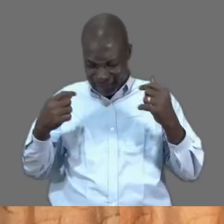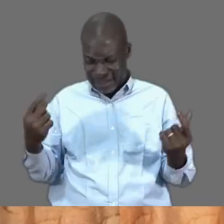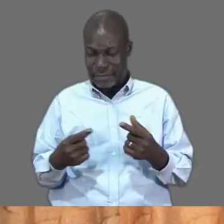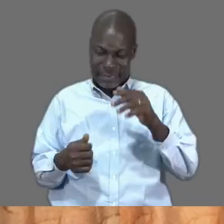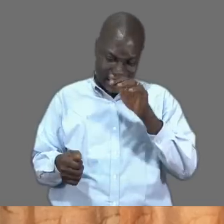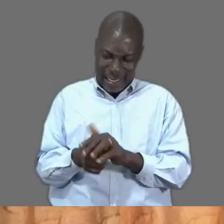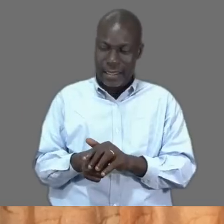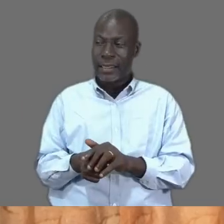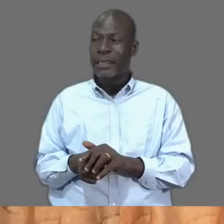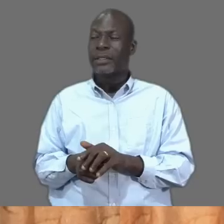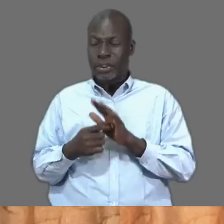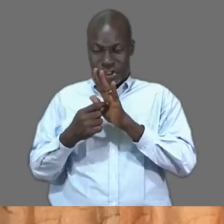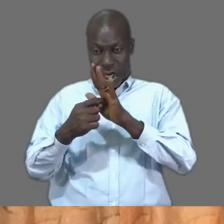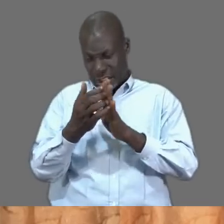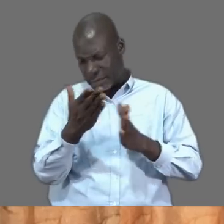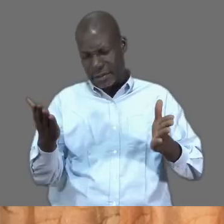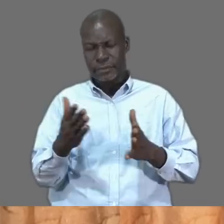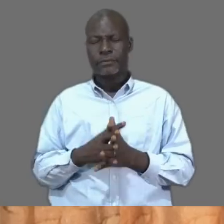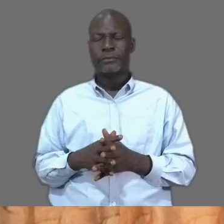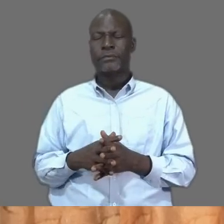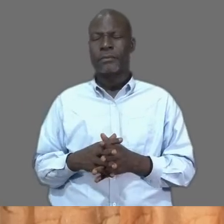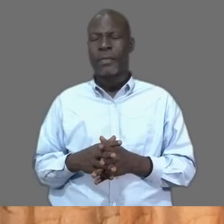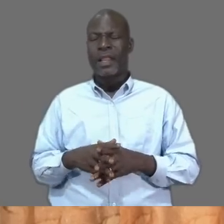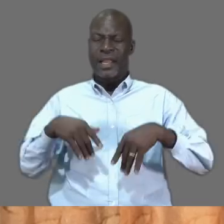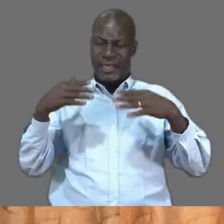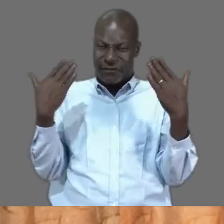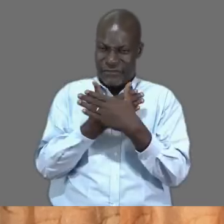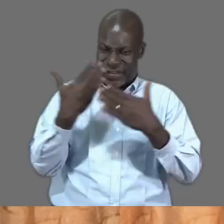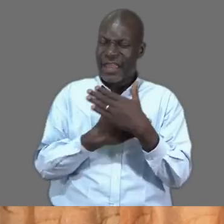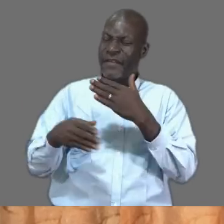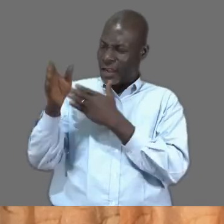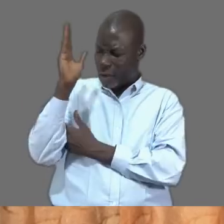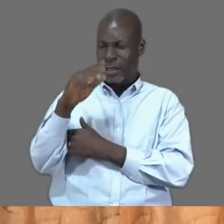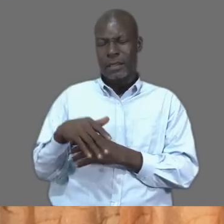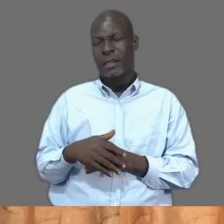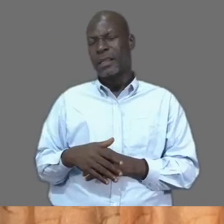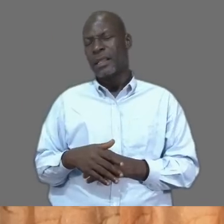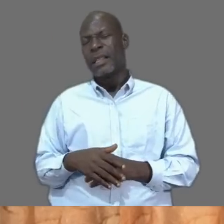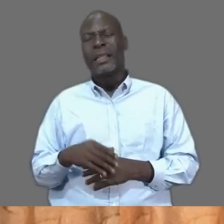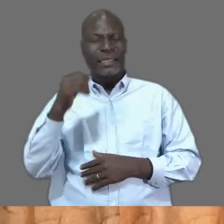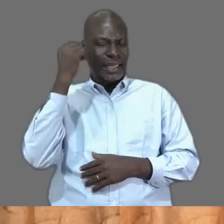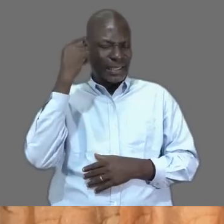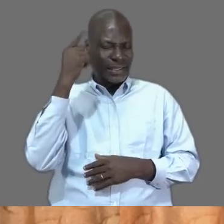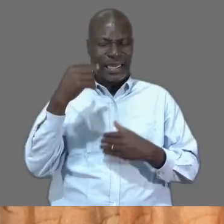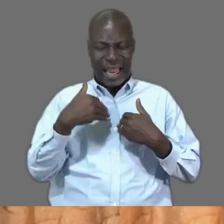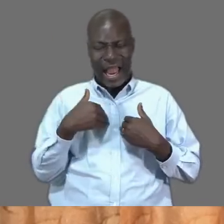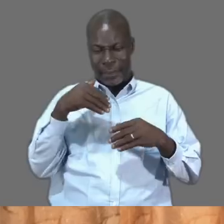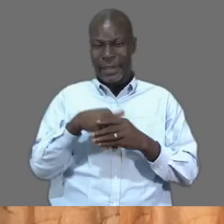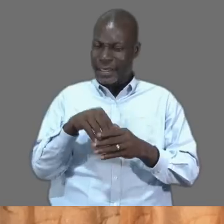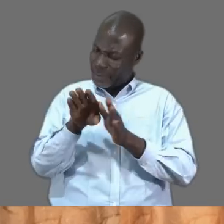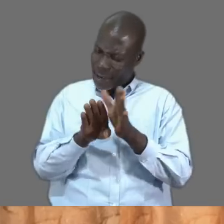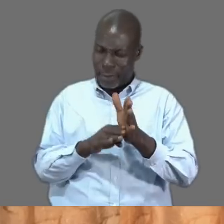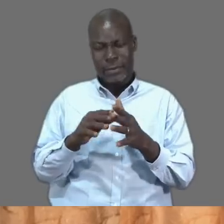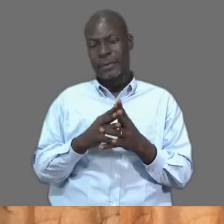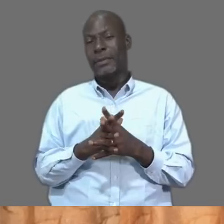what this ye? A tre bibi. A tre straw, I will straw yan copon. A tre antiasia, I want yasadi am ye, man yen